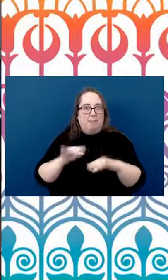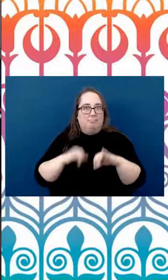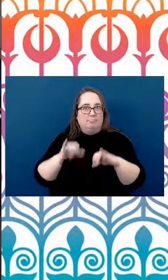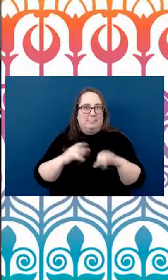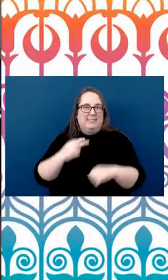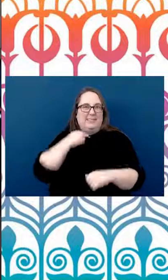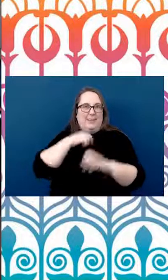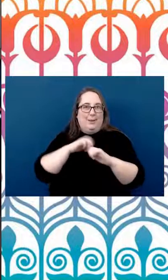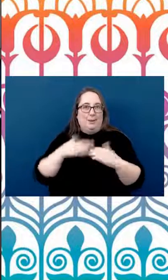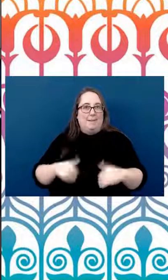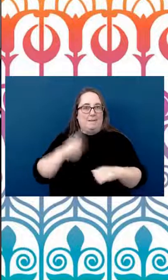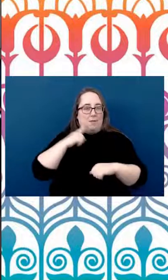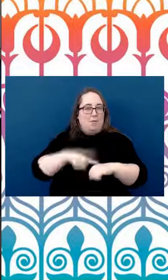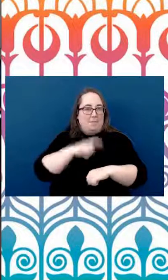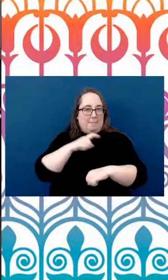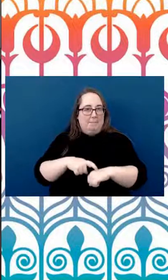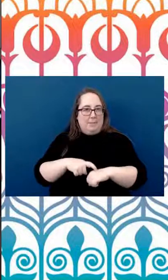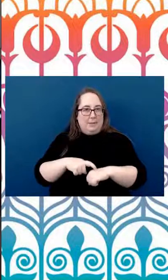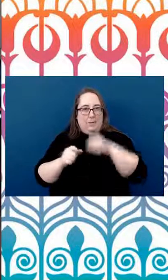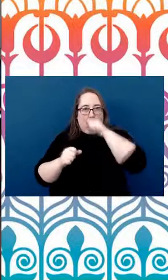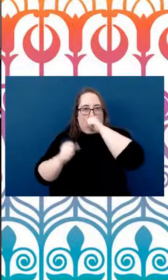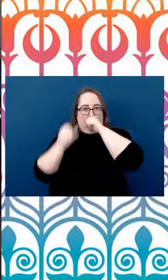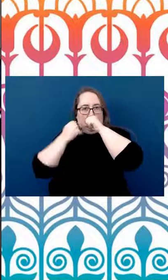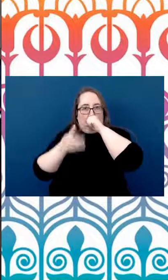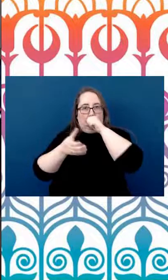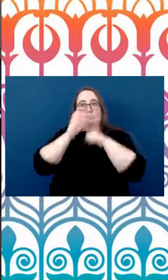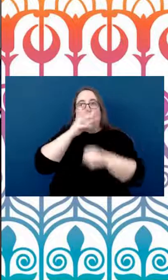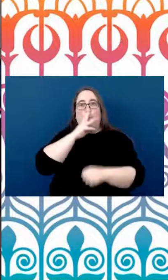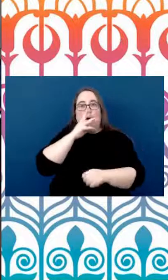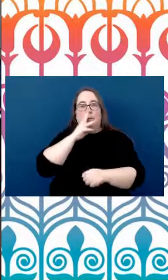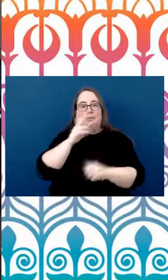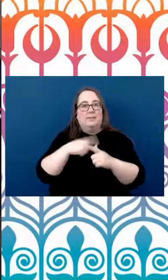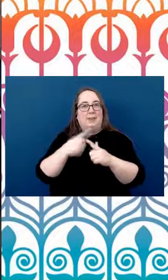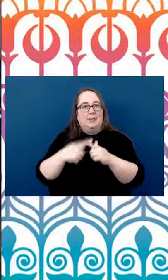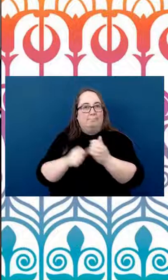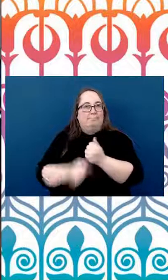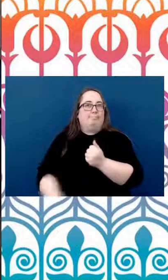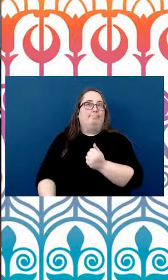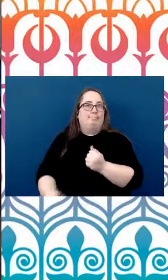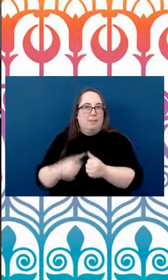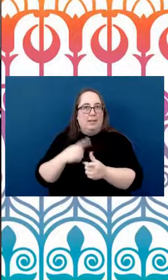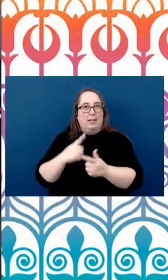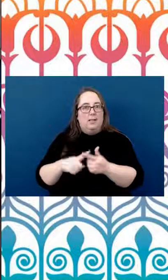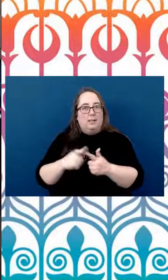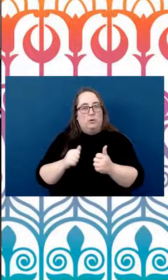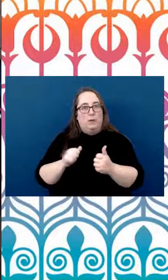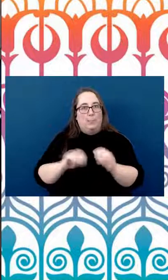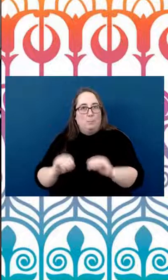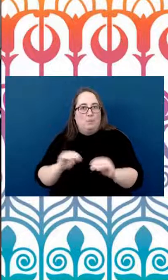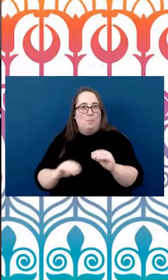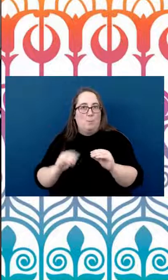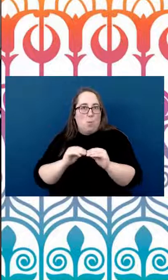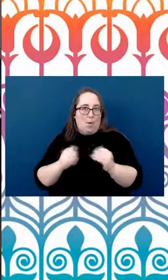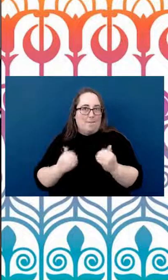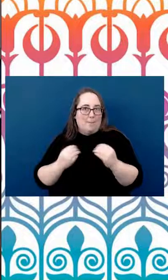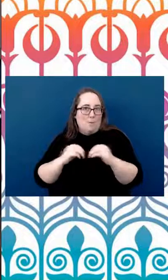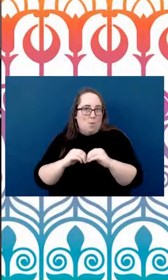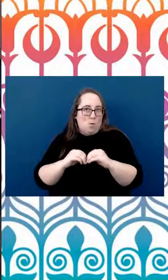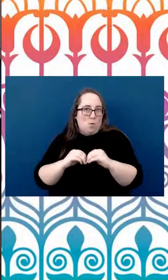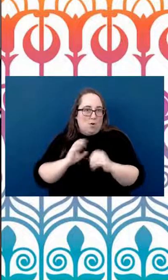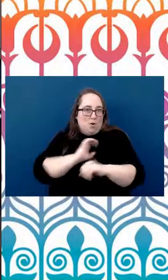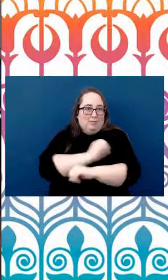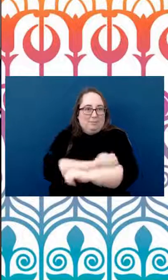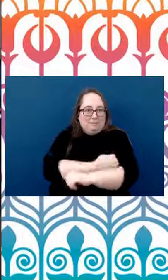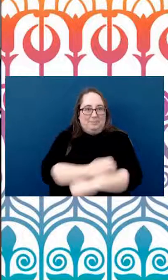too long. And if you drink water, it pulls them out and flushes out your body so you can move more and you have more energy. It also